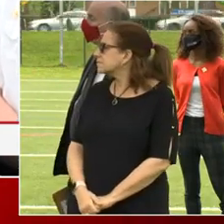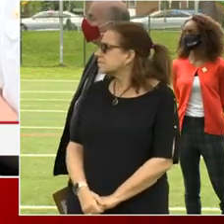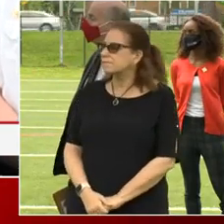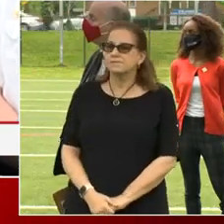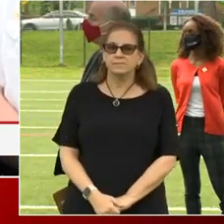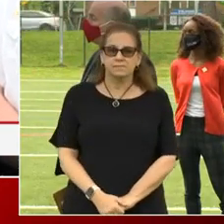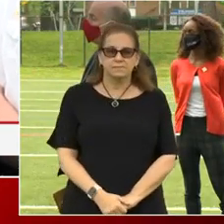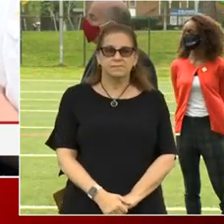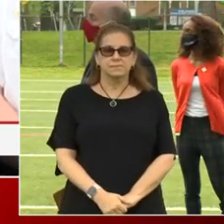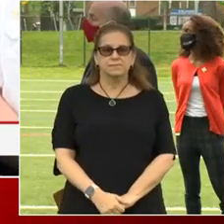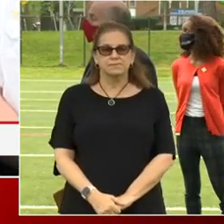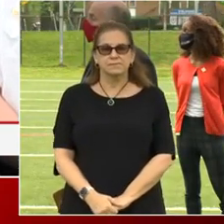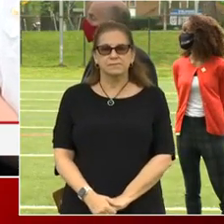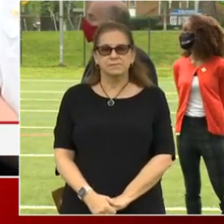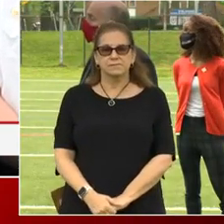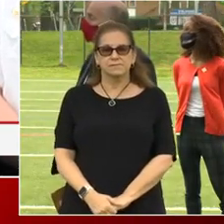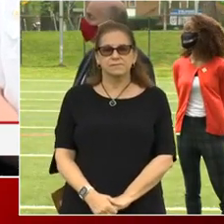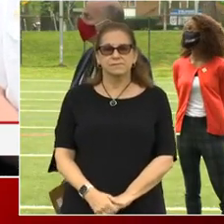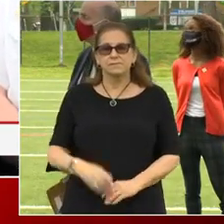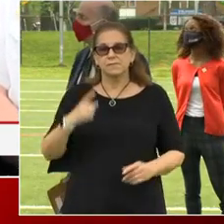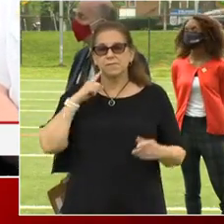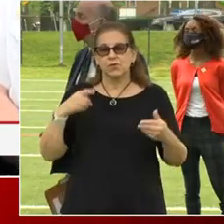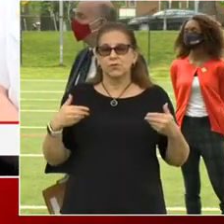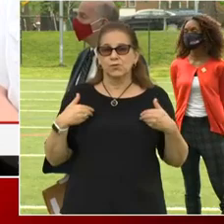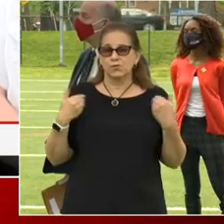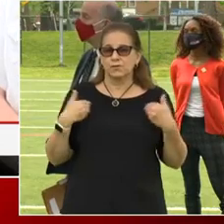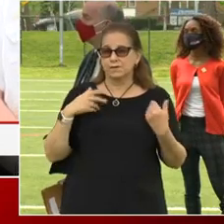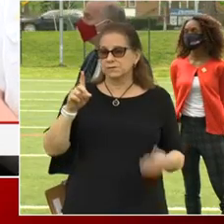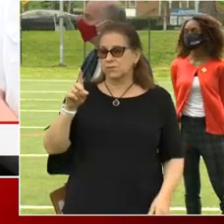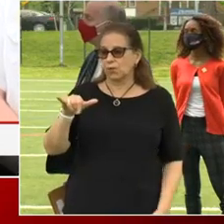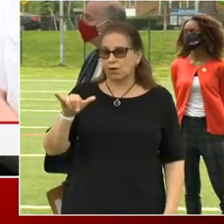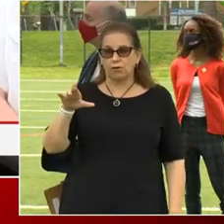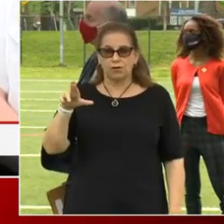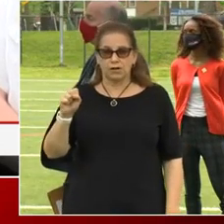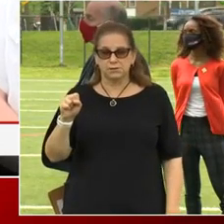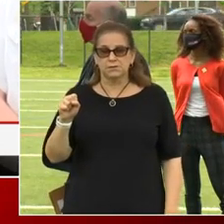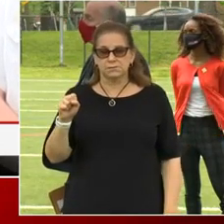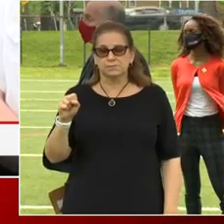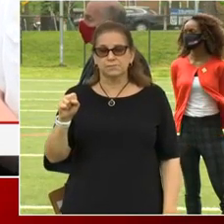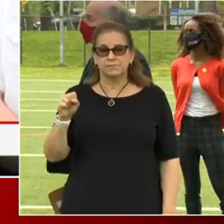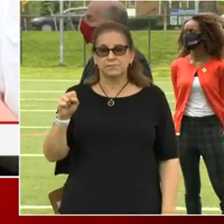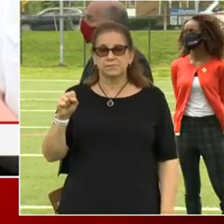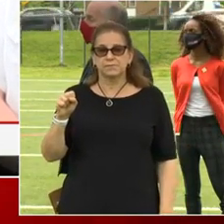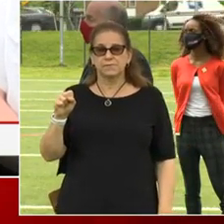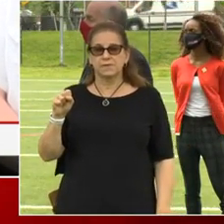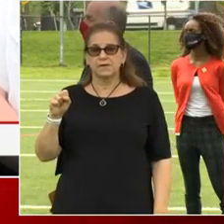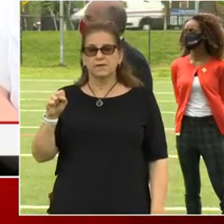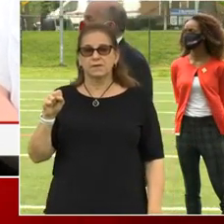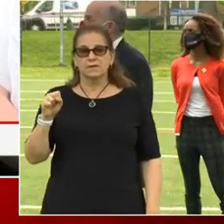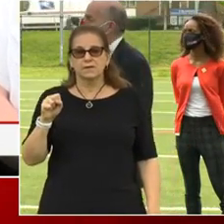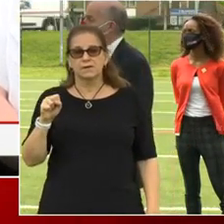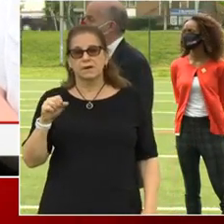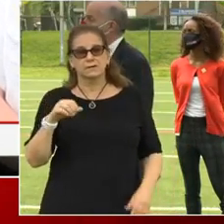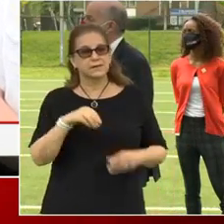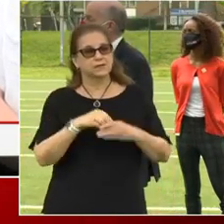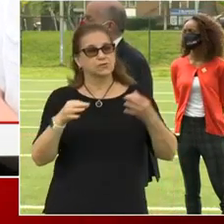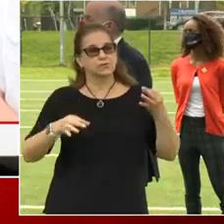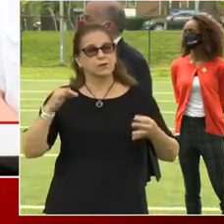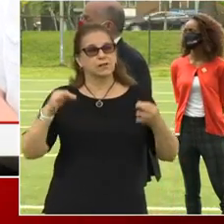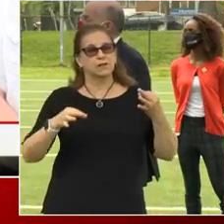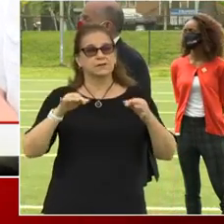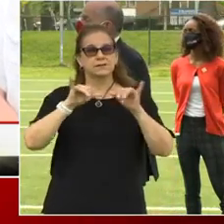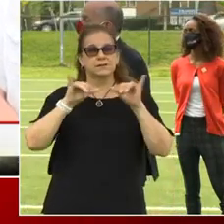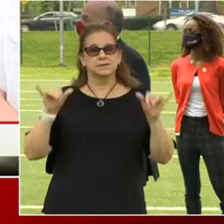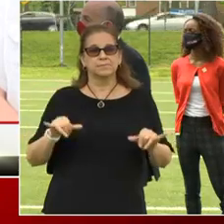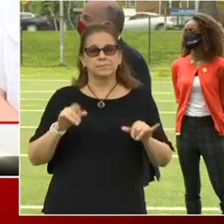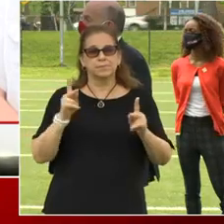that. As far as the youth and DYRS, as you know, that's on the judicial system to determine as they come in and go through their process. One